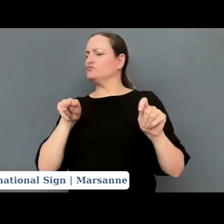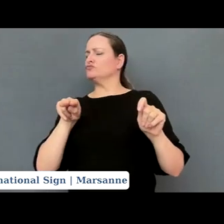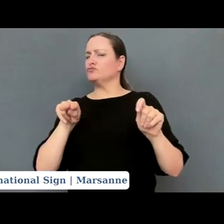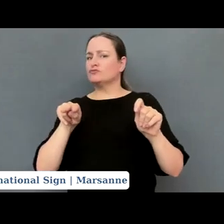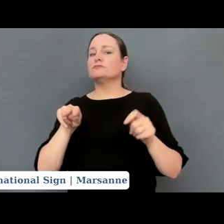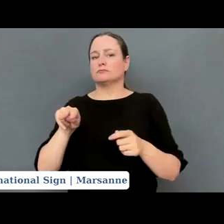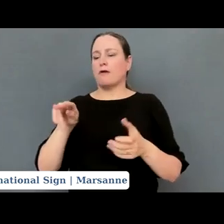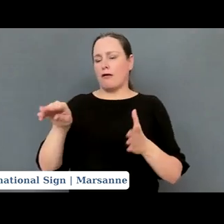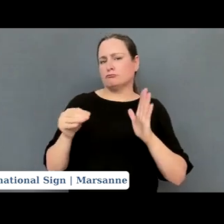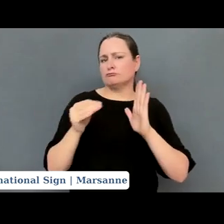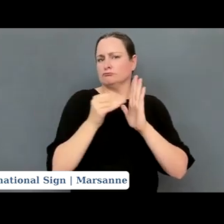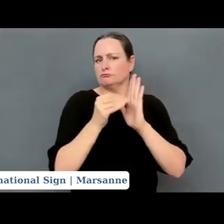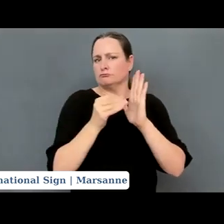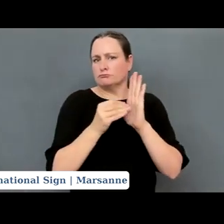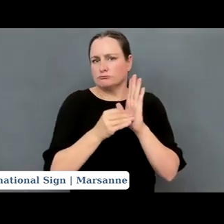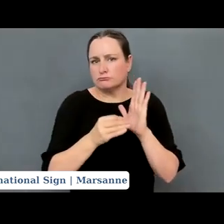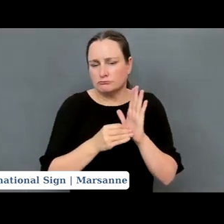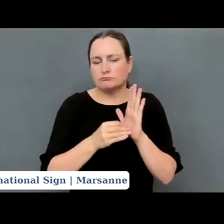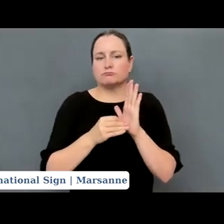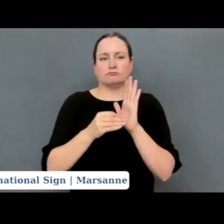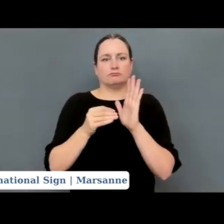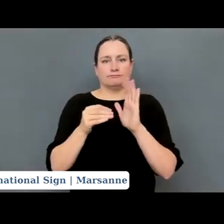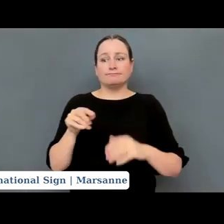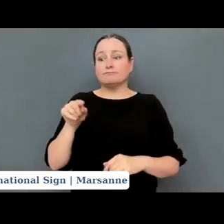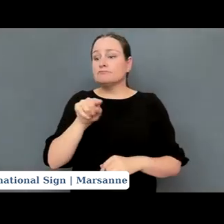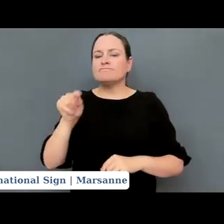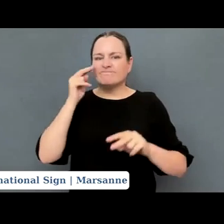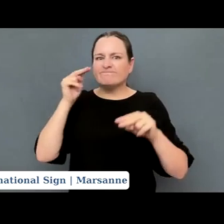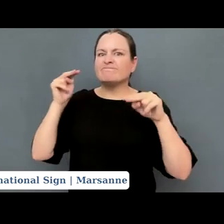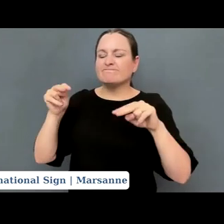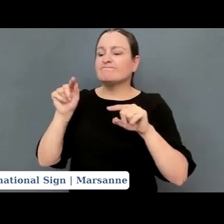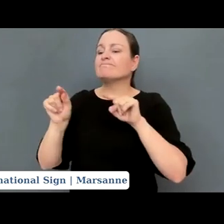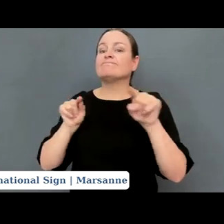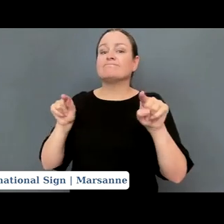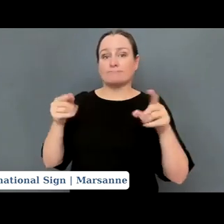avoid some major issues such as corruption.